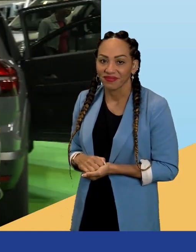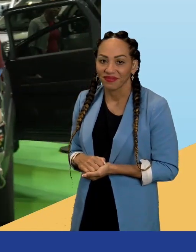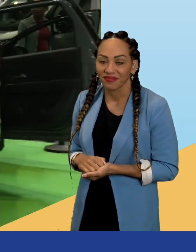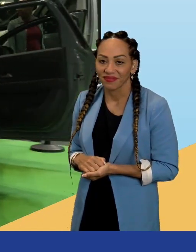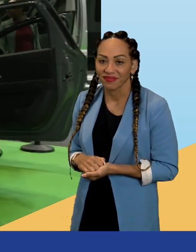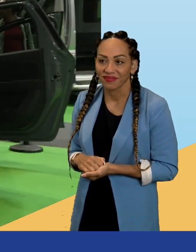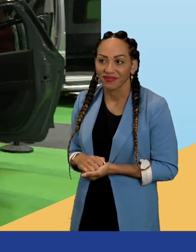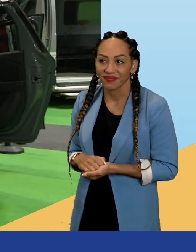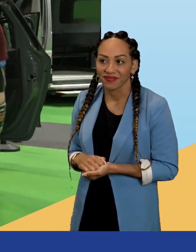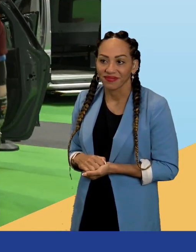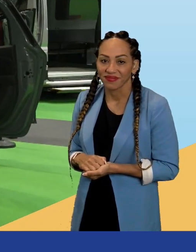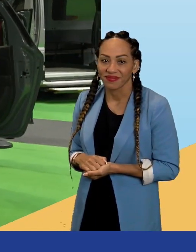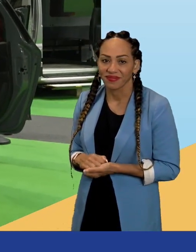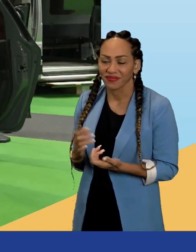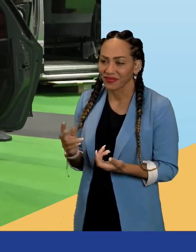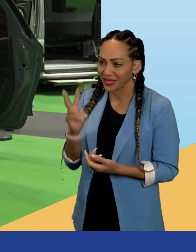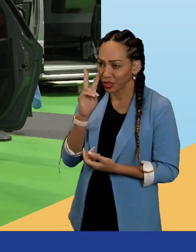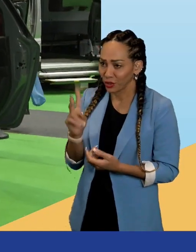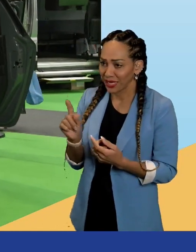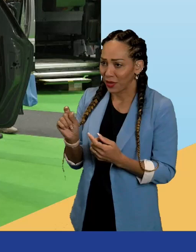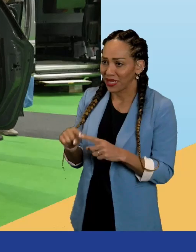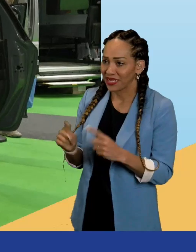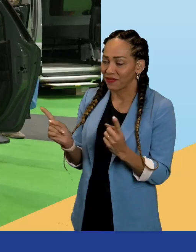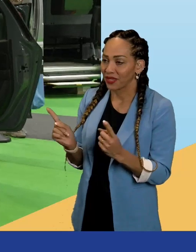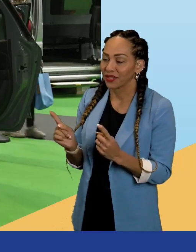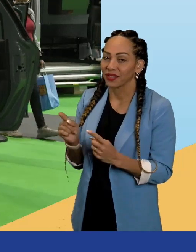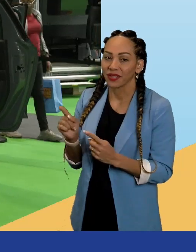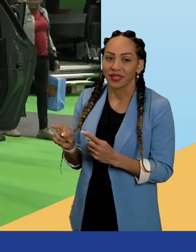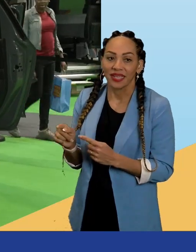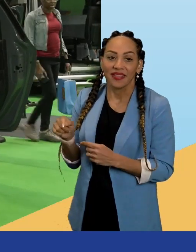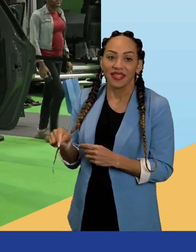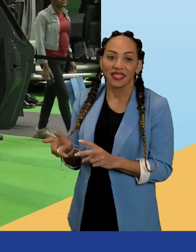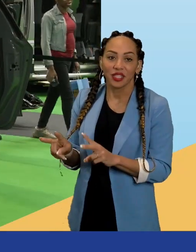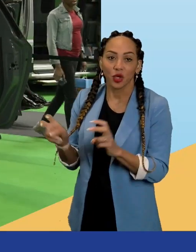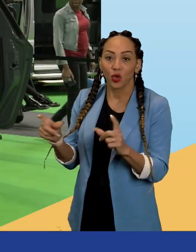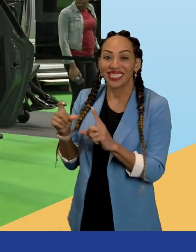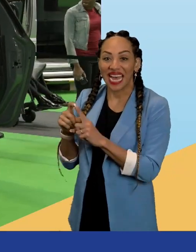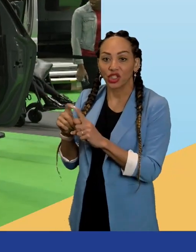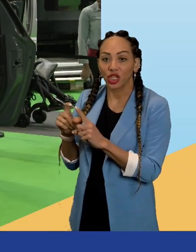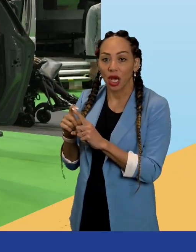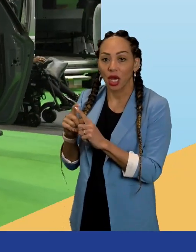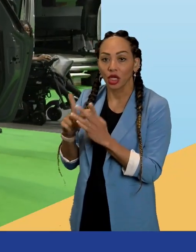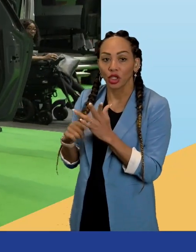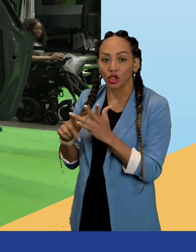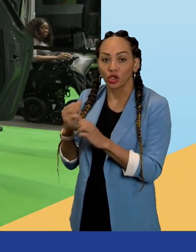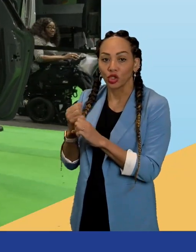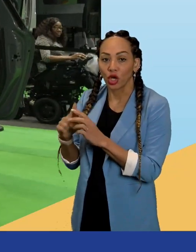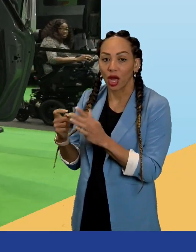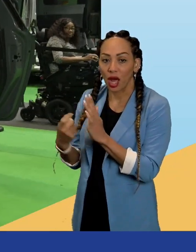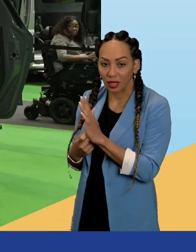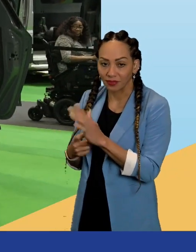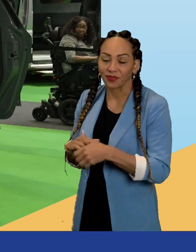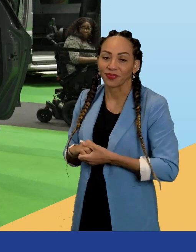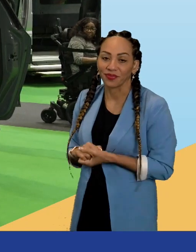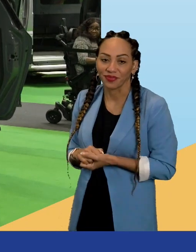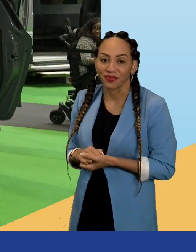So, This one looks slightly different. What's this one called? this is called the Dacia Jogger, and this is Okay. from our converter partner called Cyrus Automotive. Yep. Now,